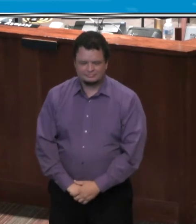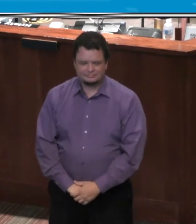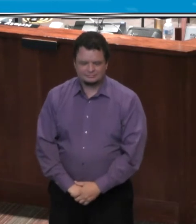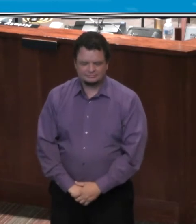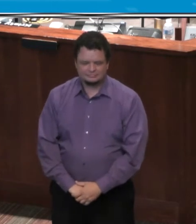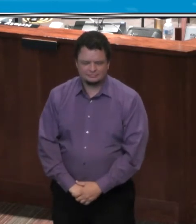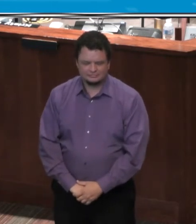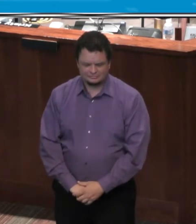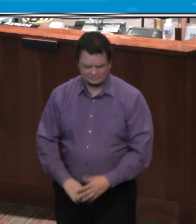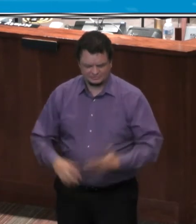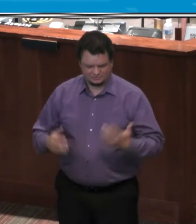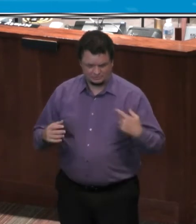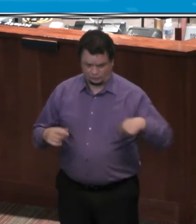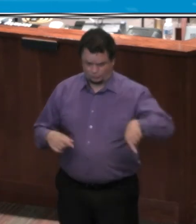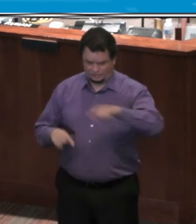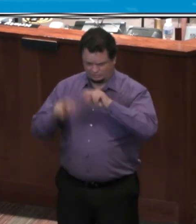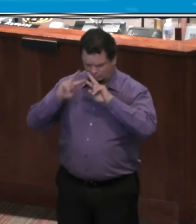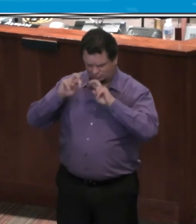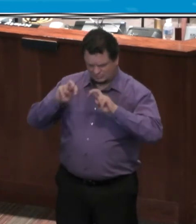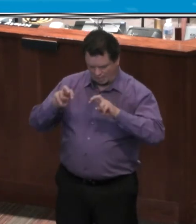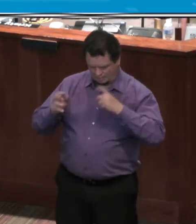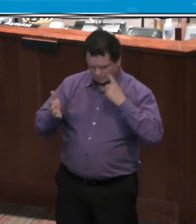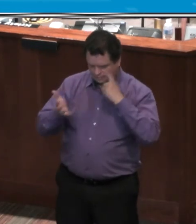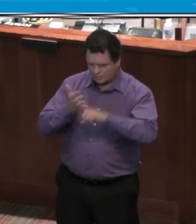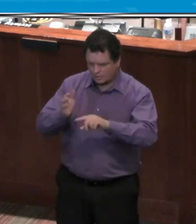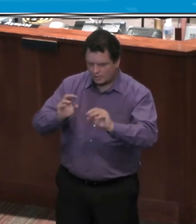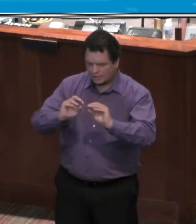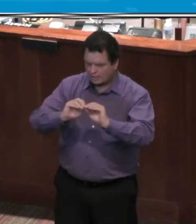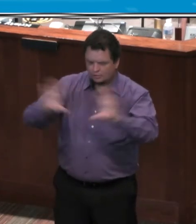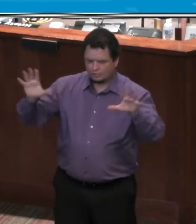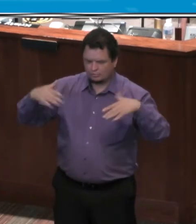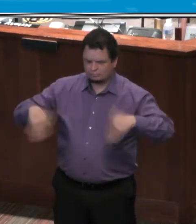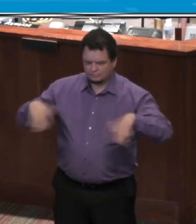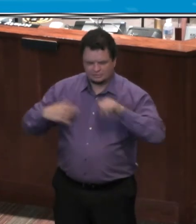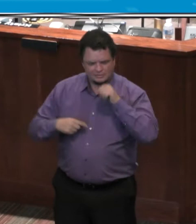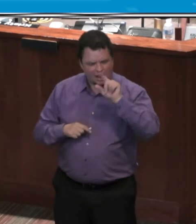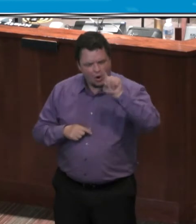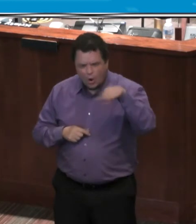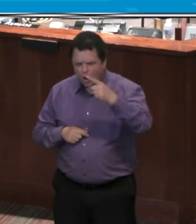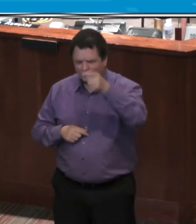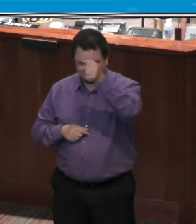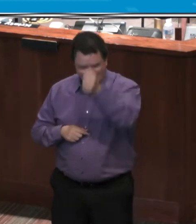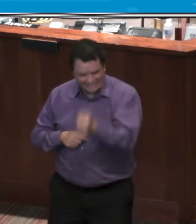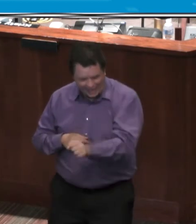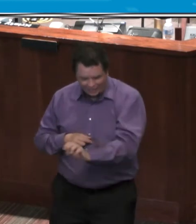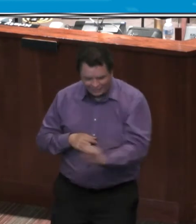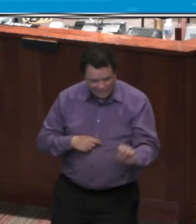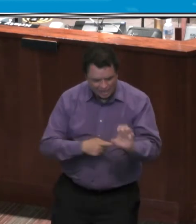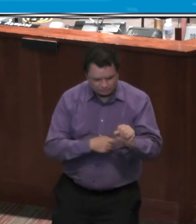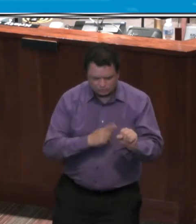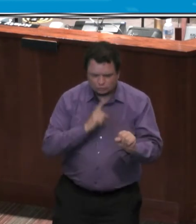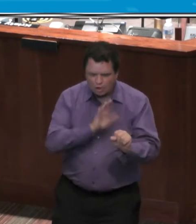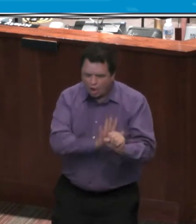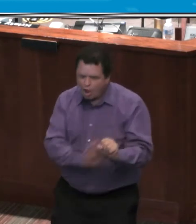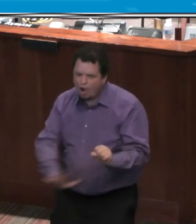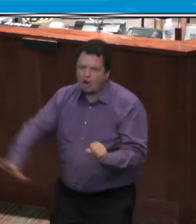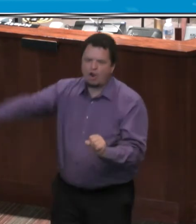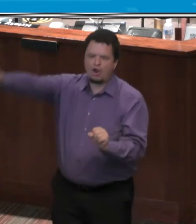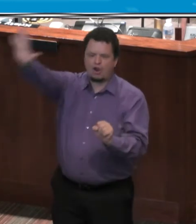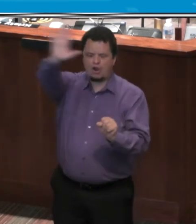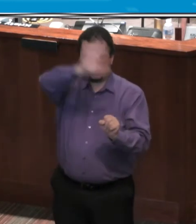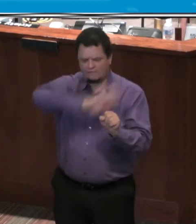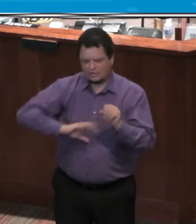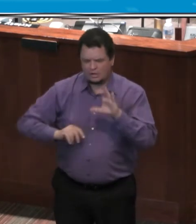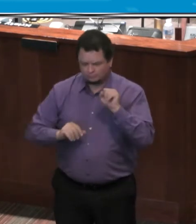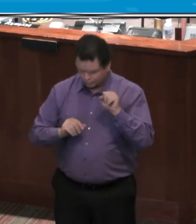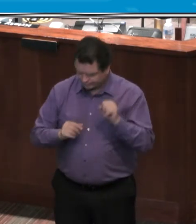the entire city. And you can see some of those ways named here on this slide. Southeast not only needed a voice, but they needed a table to